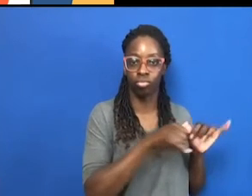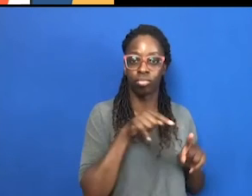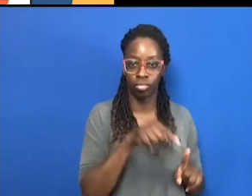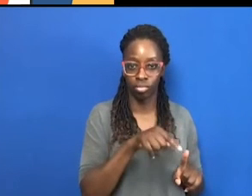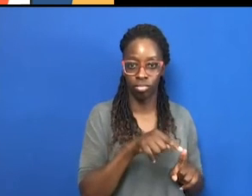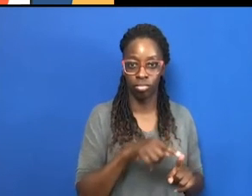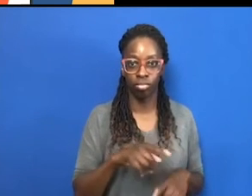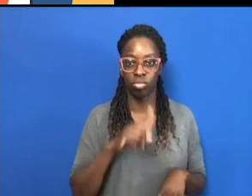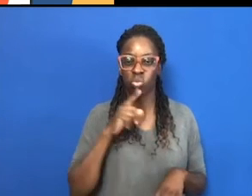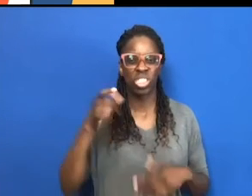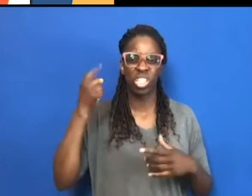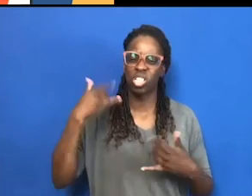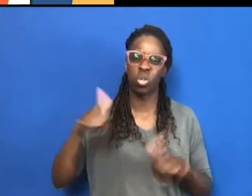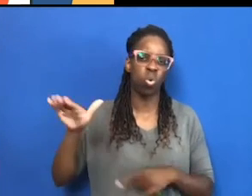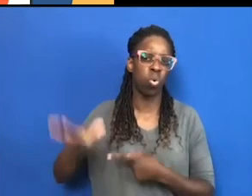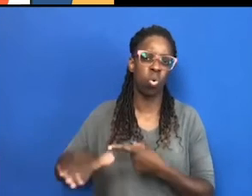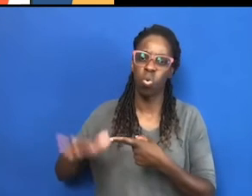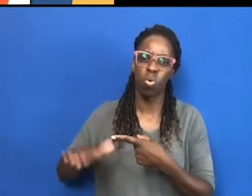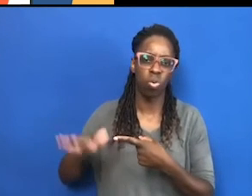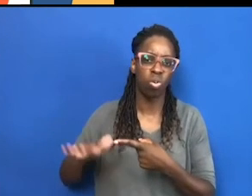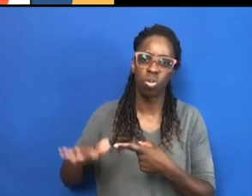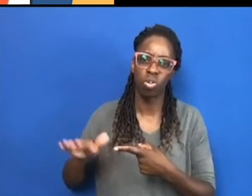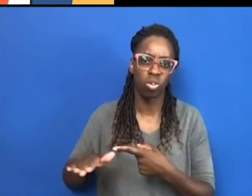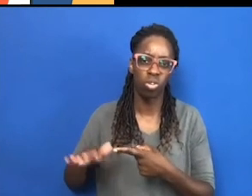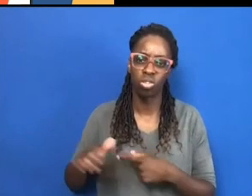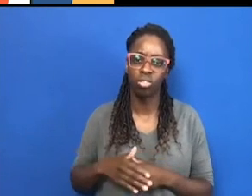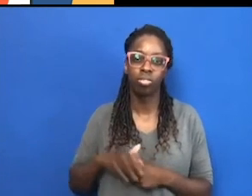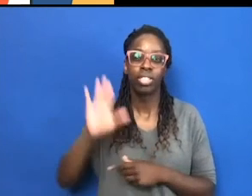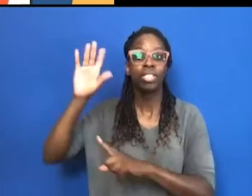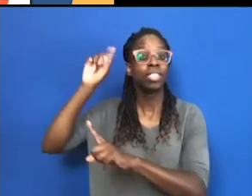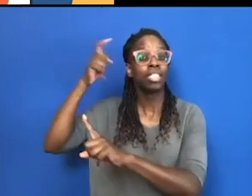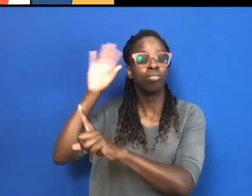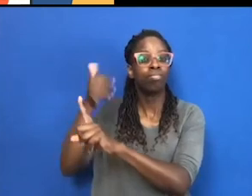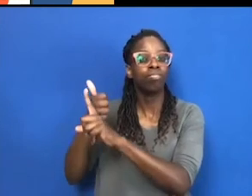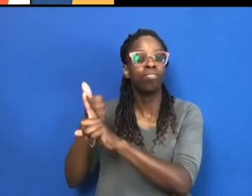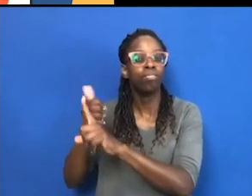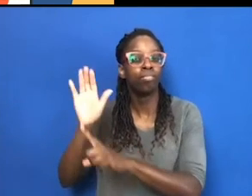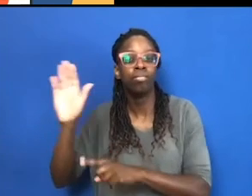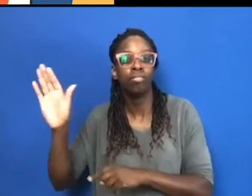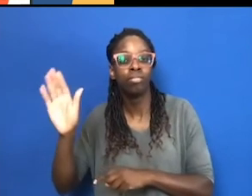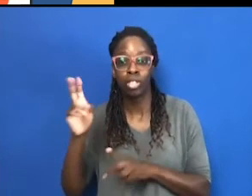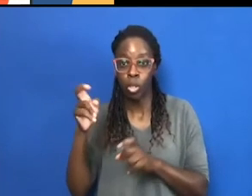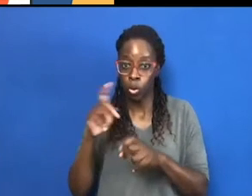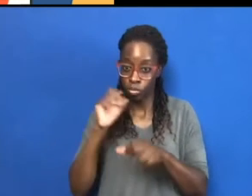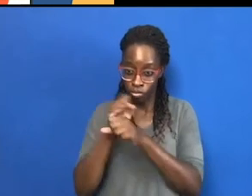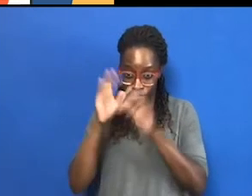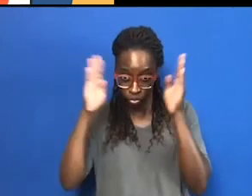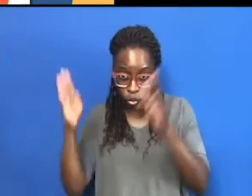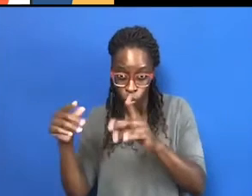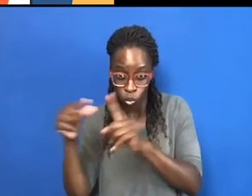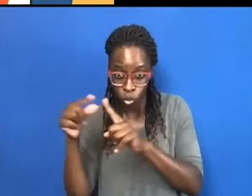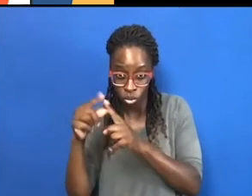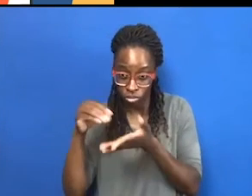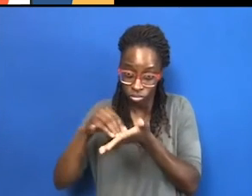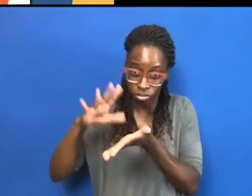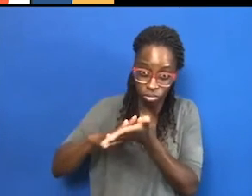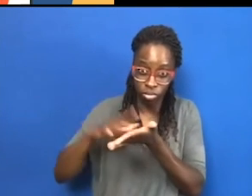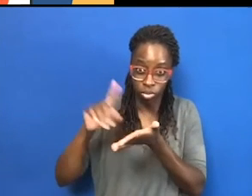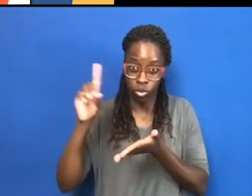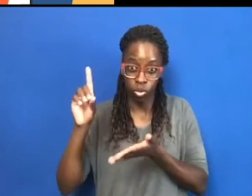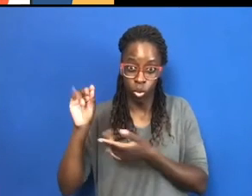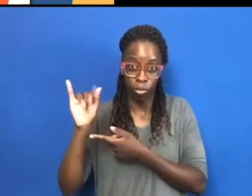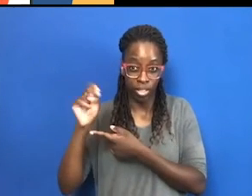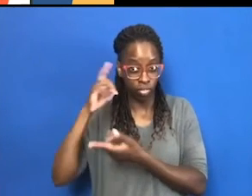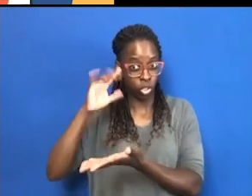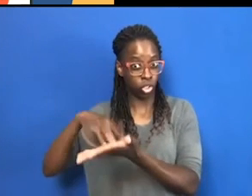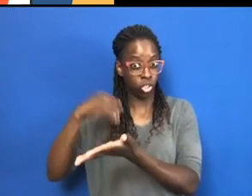states don't often have those domains named as main domains, and the relative number of indicators under the